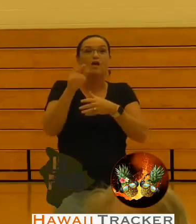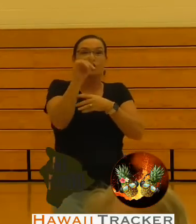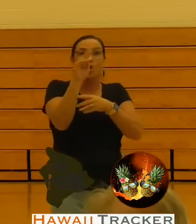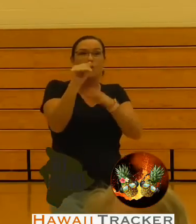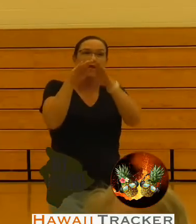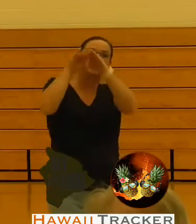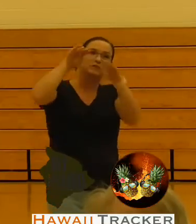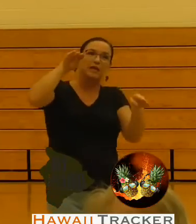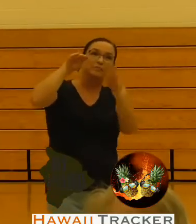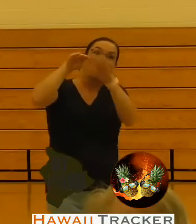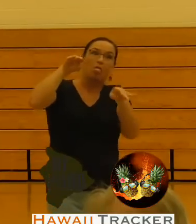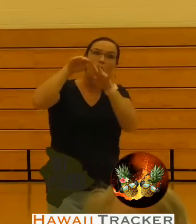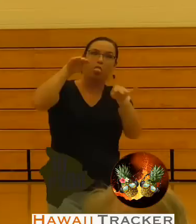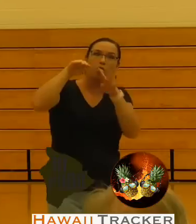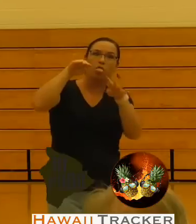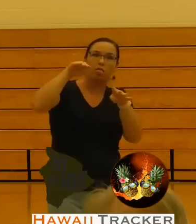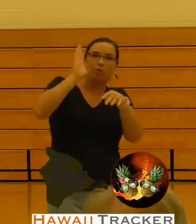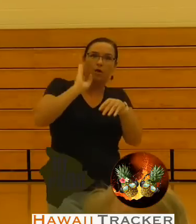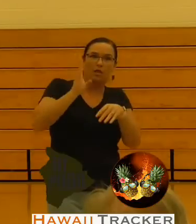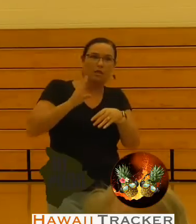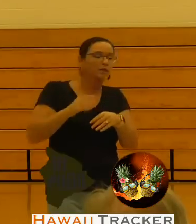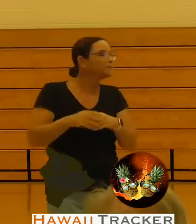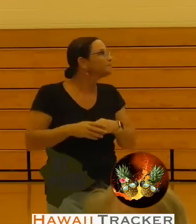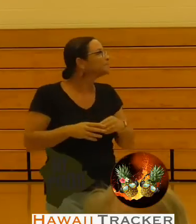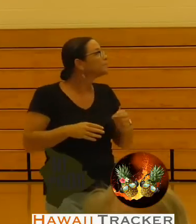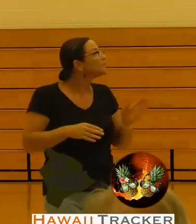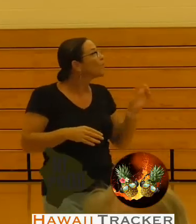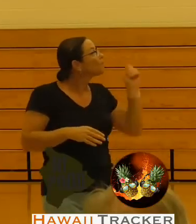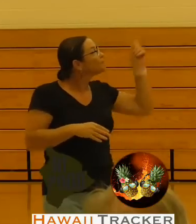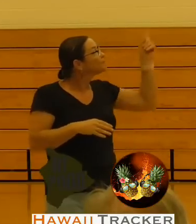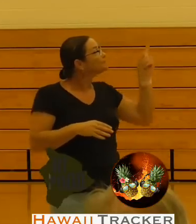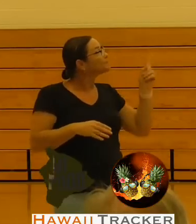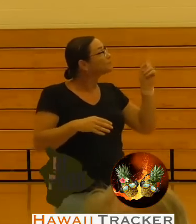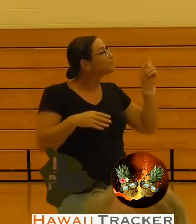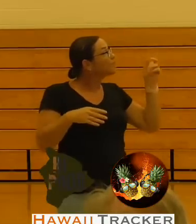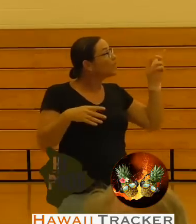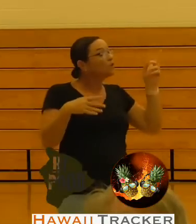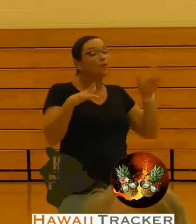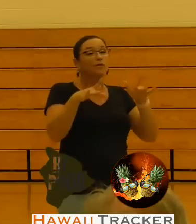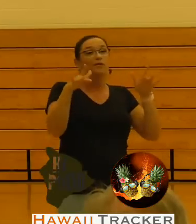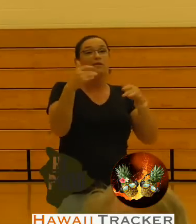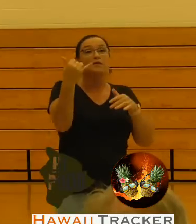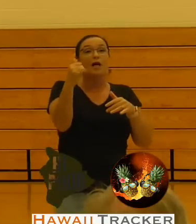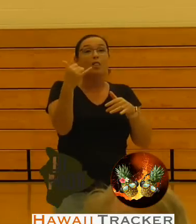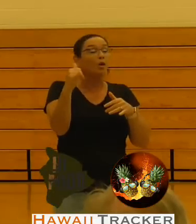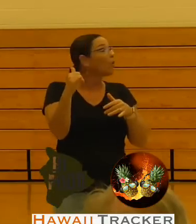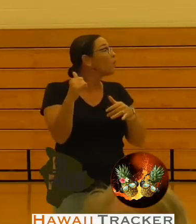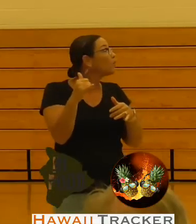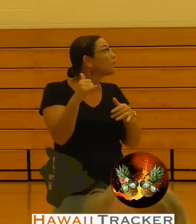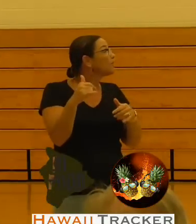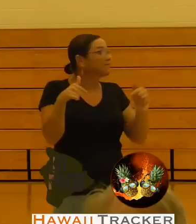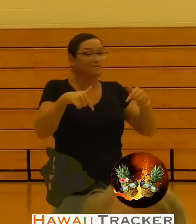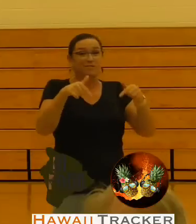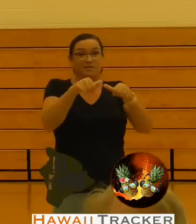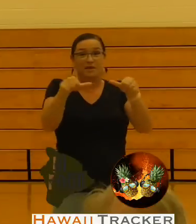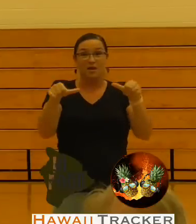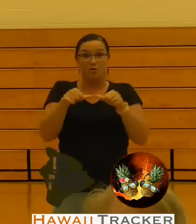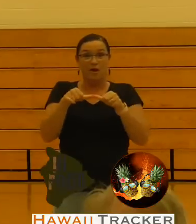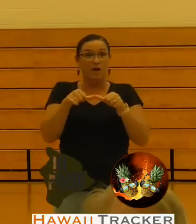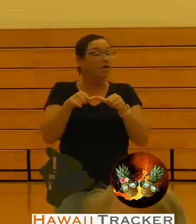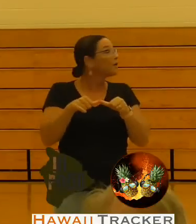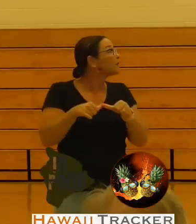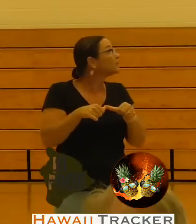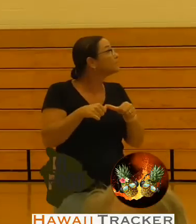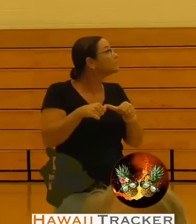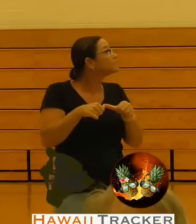yellow, which is this side of the volcano. And the flows that